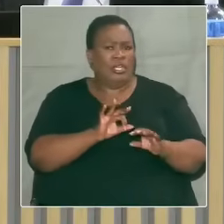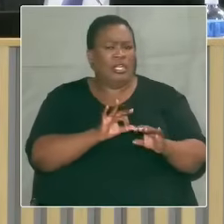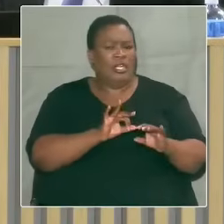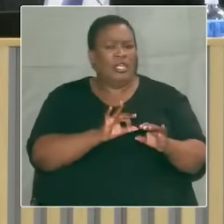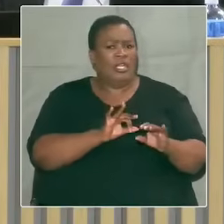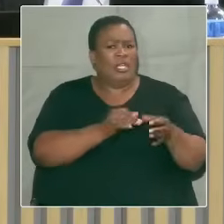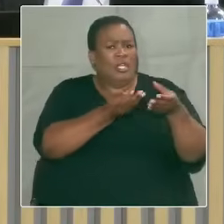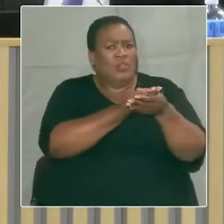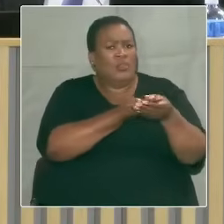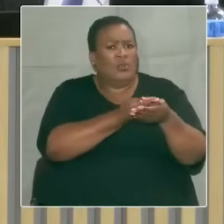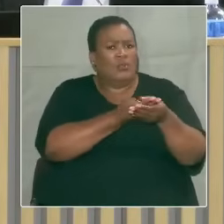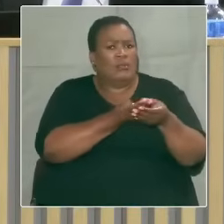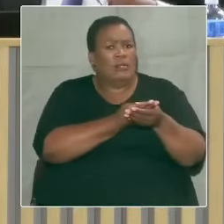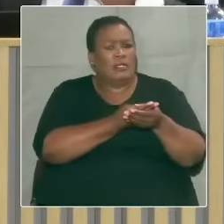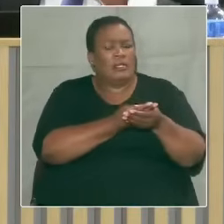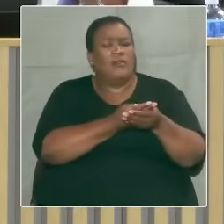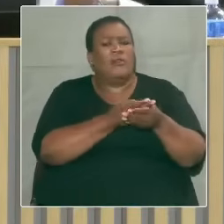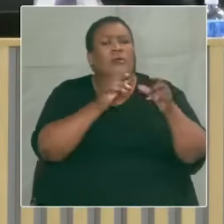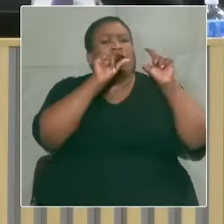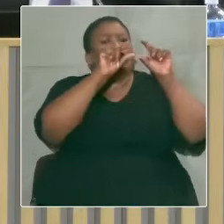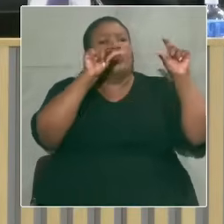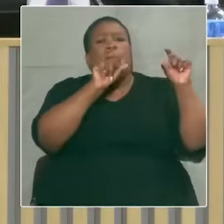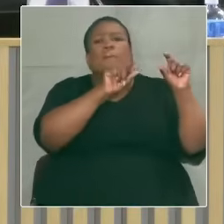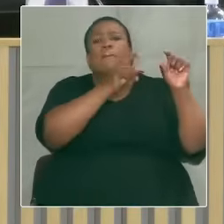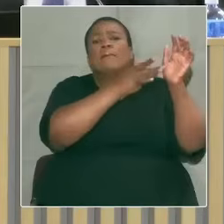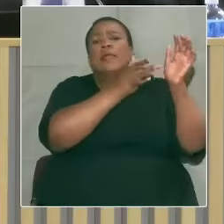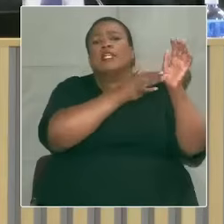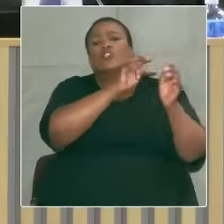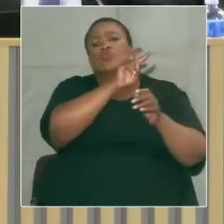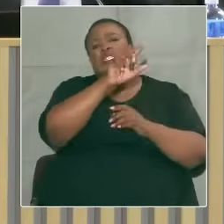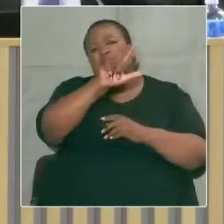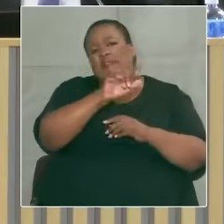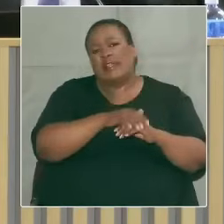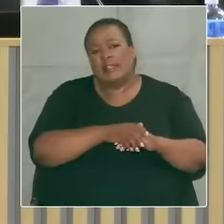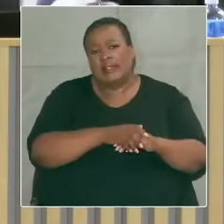at the top of page 27?